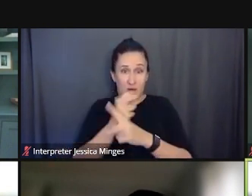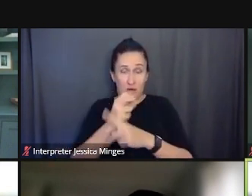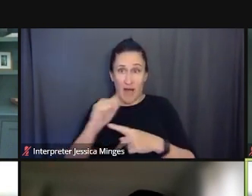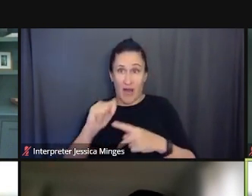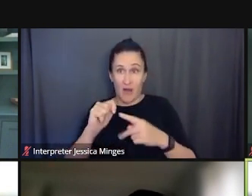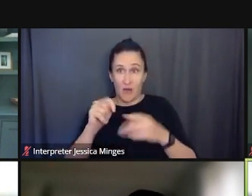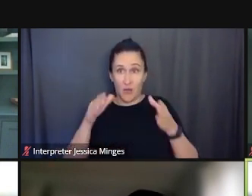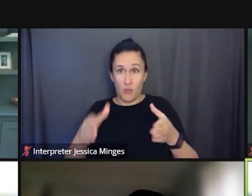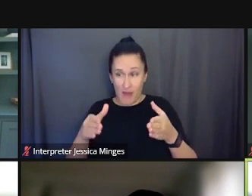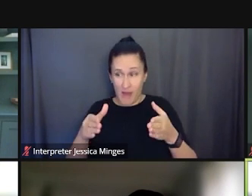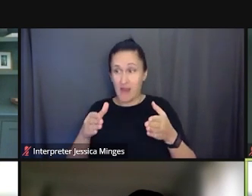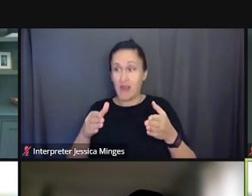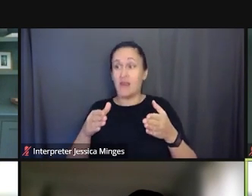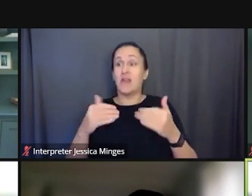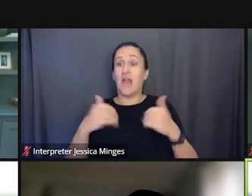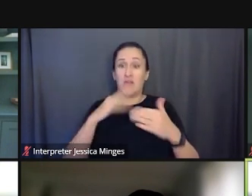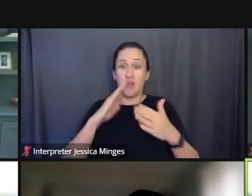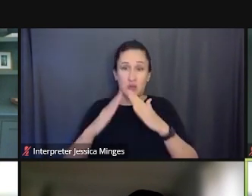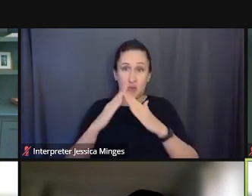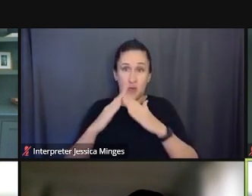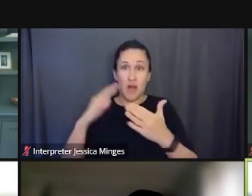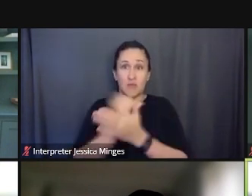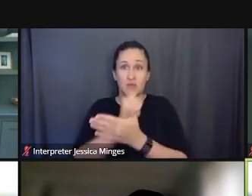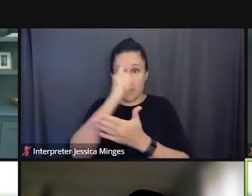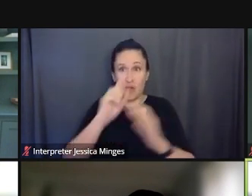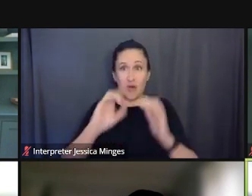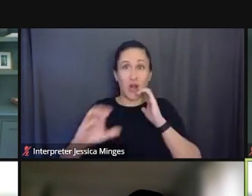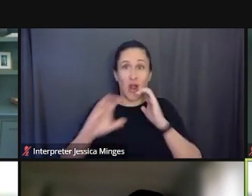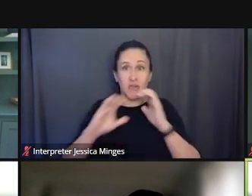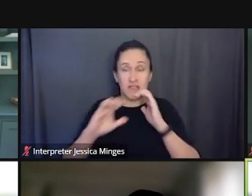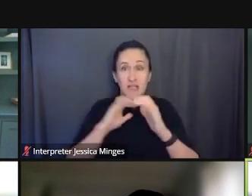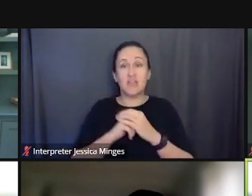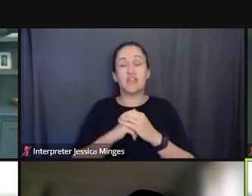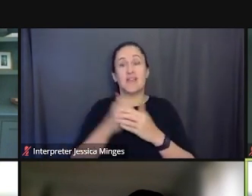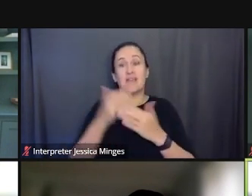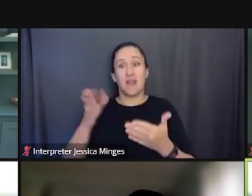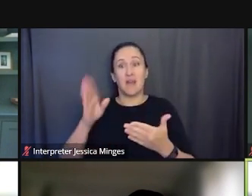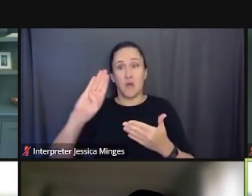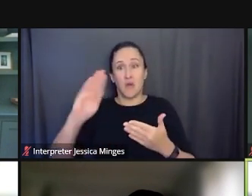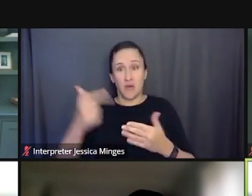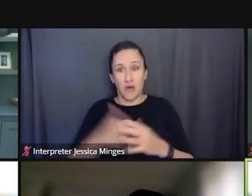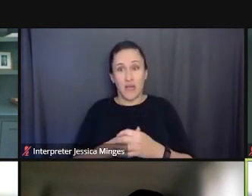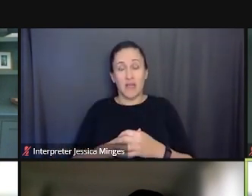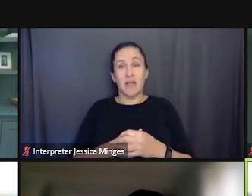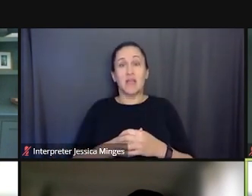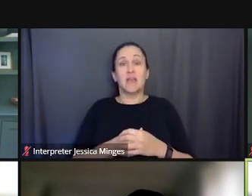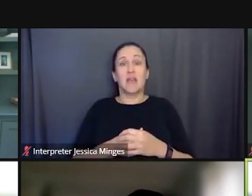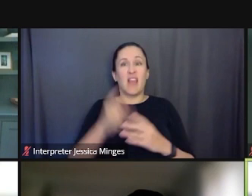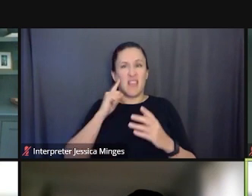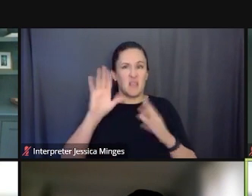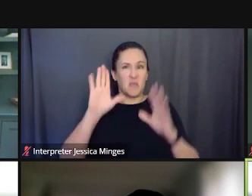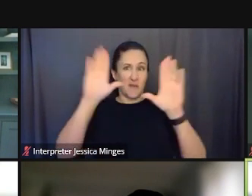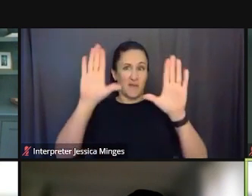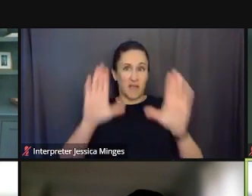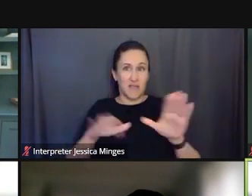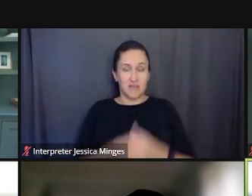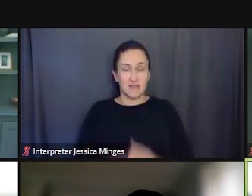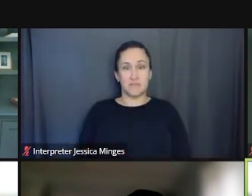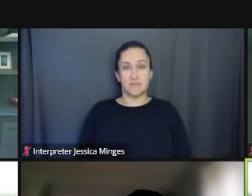community opportunity for conversation in Bowling Green, I think it would be fantastic.